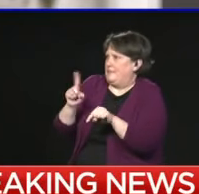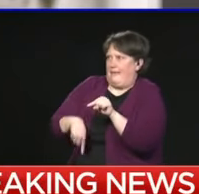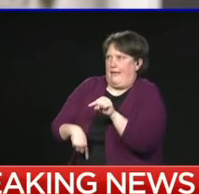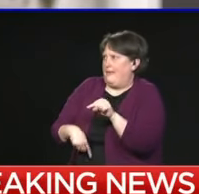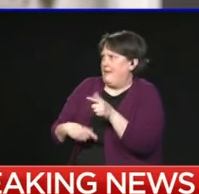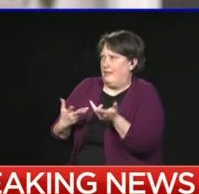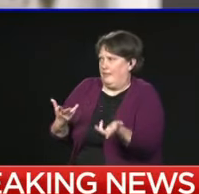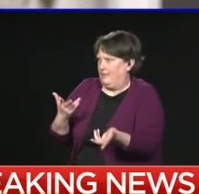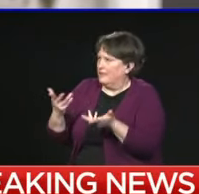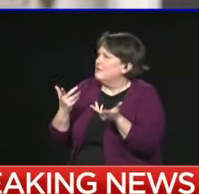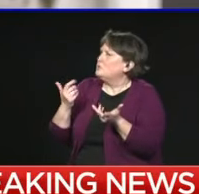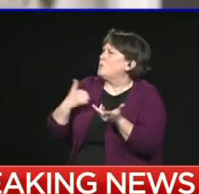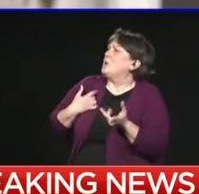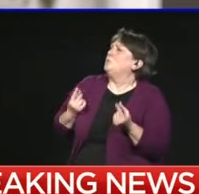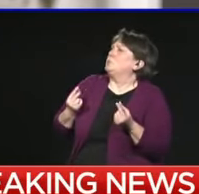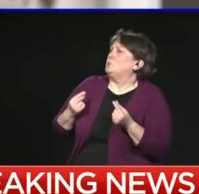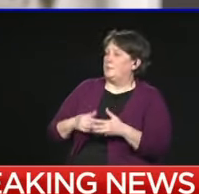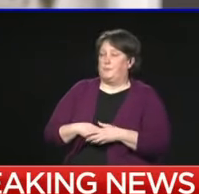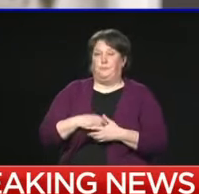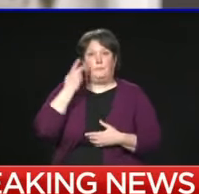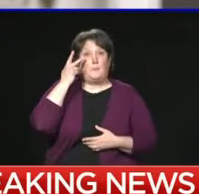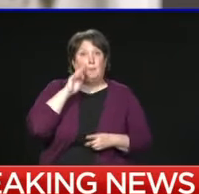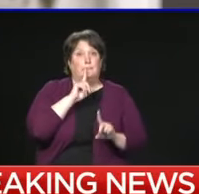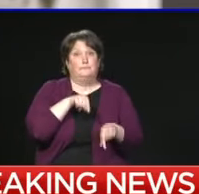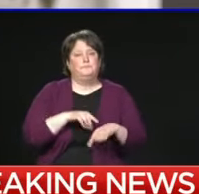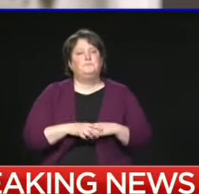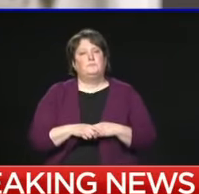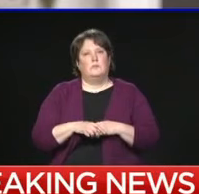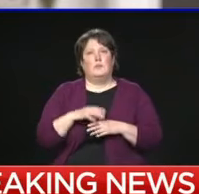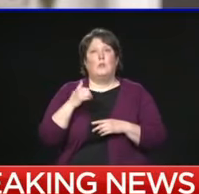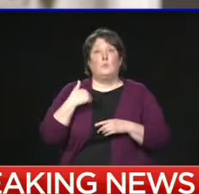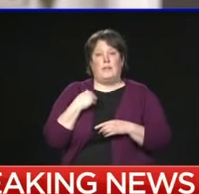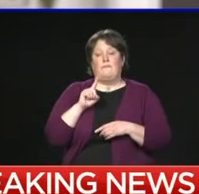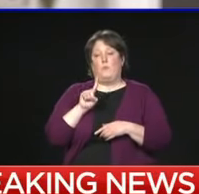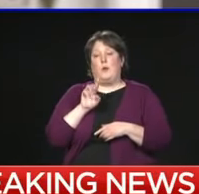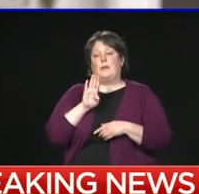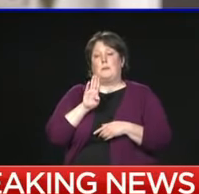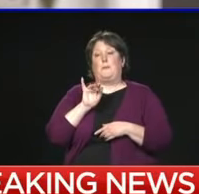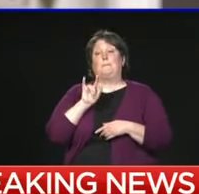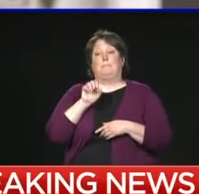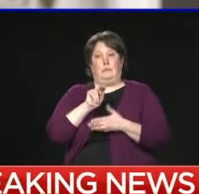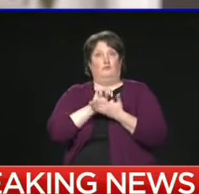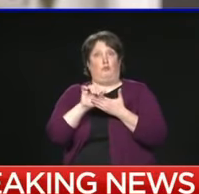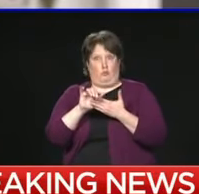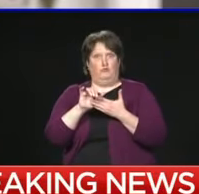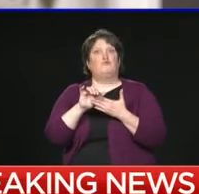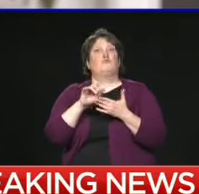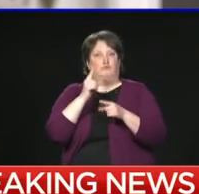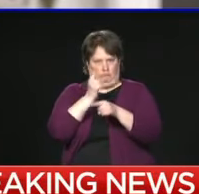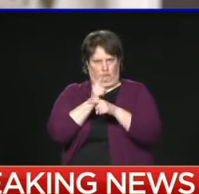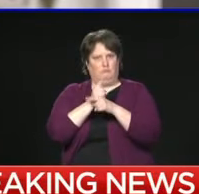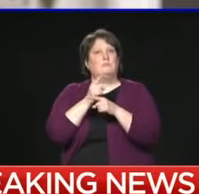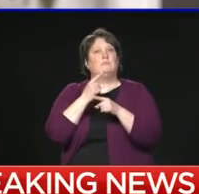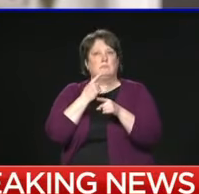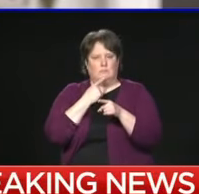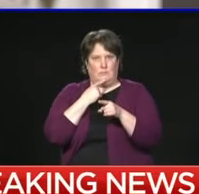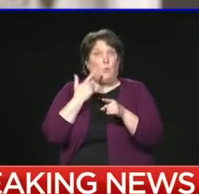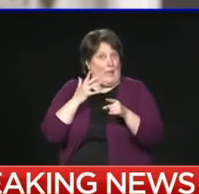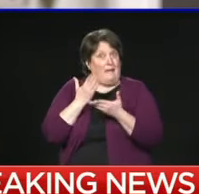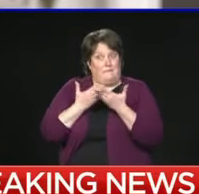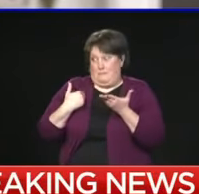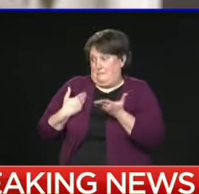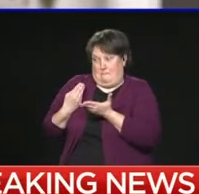markets? In our $1 billion COVID-19 response announced last week, we had already set